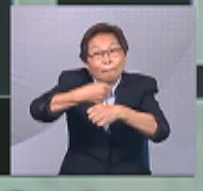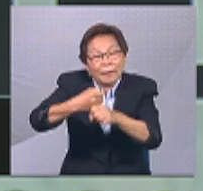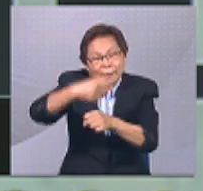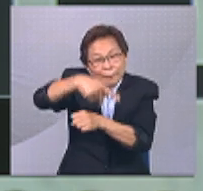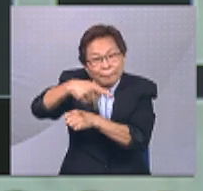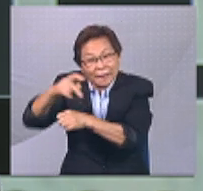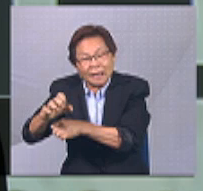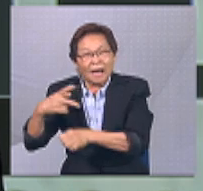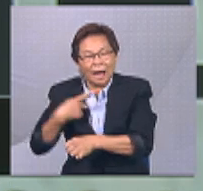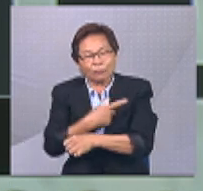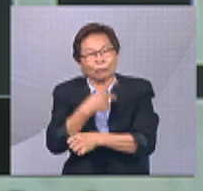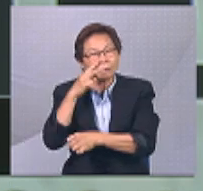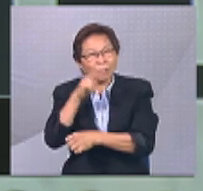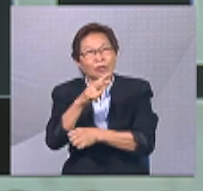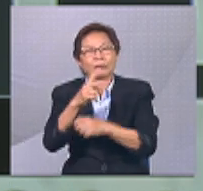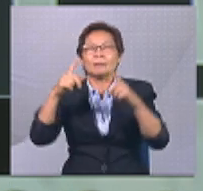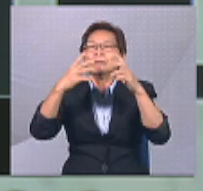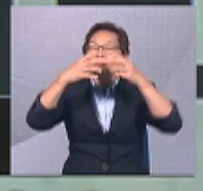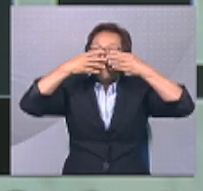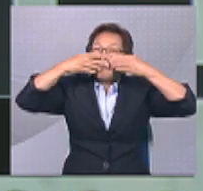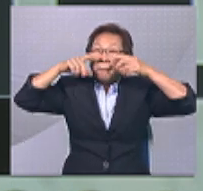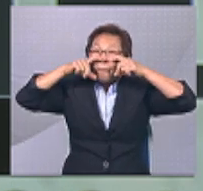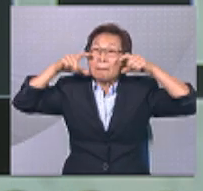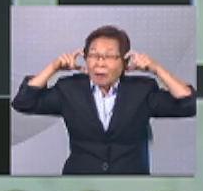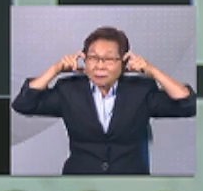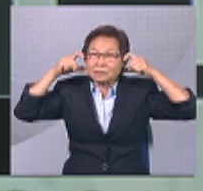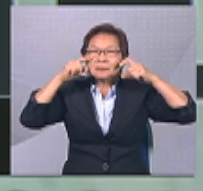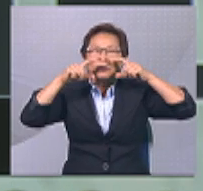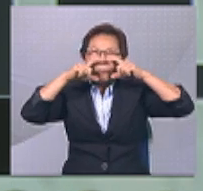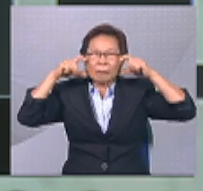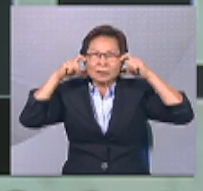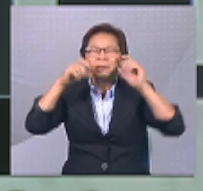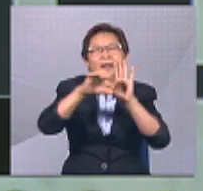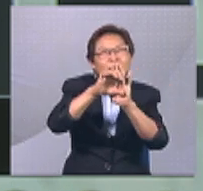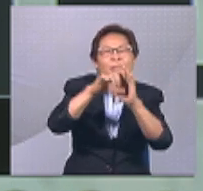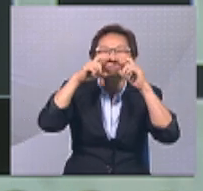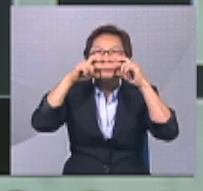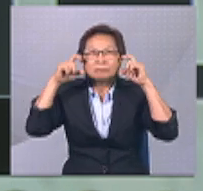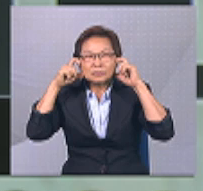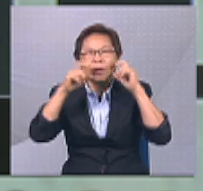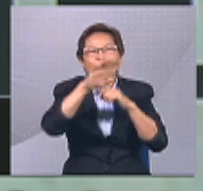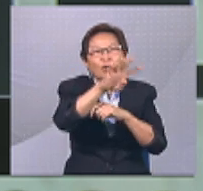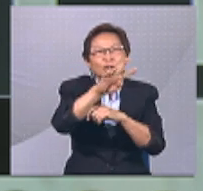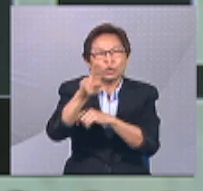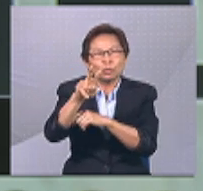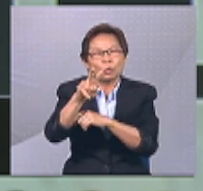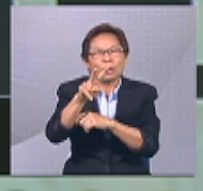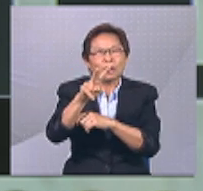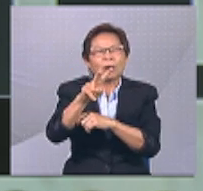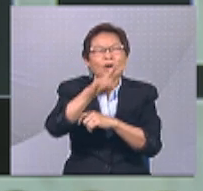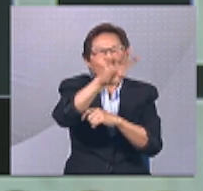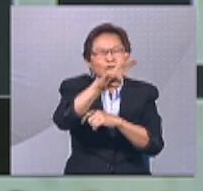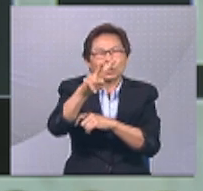have looking into the mask. We have the mask, for example, we have 42